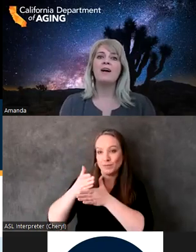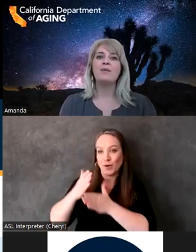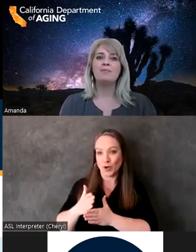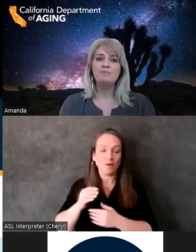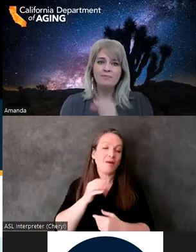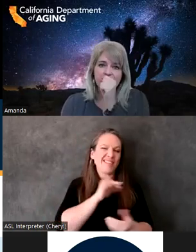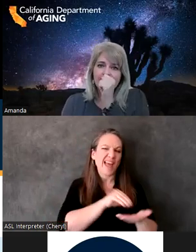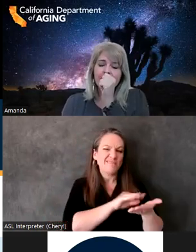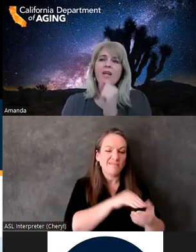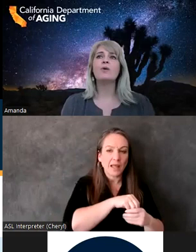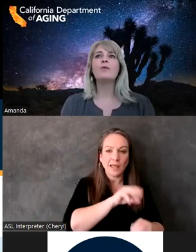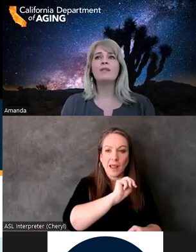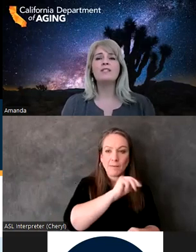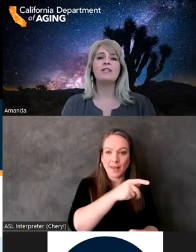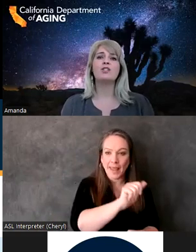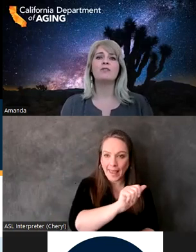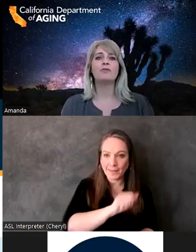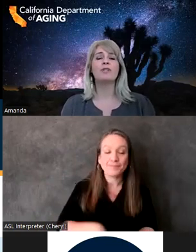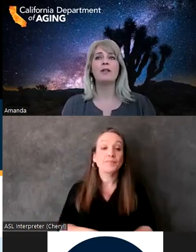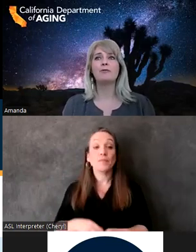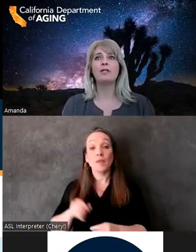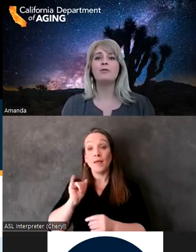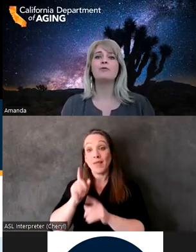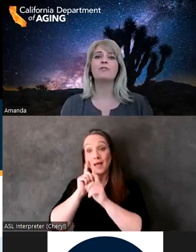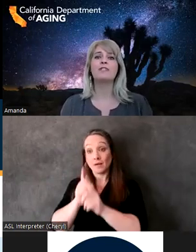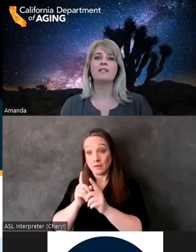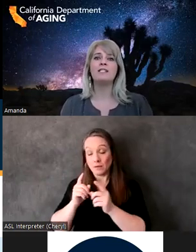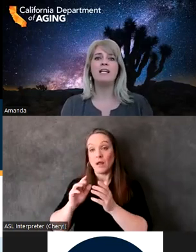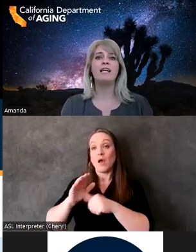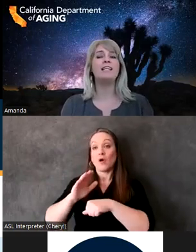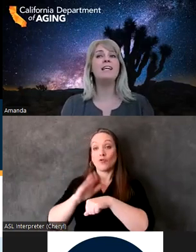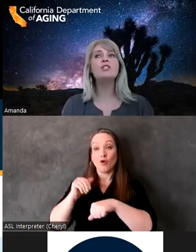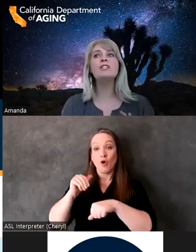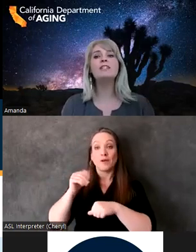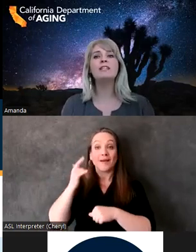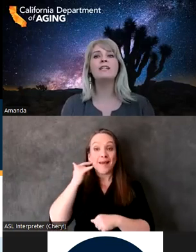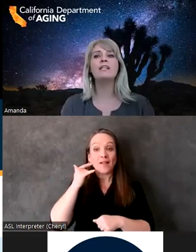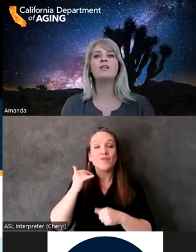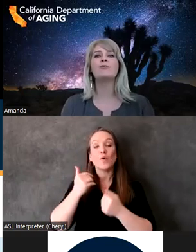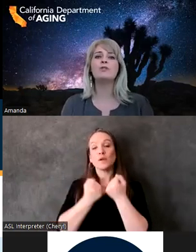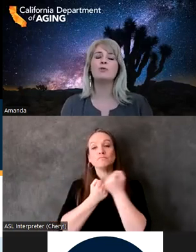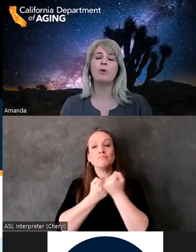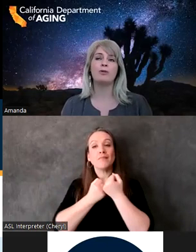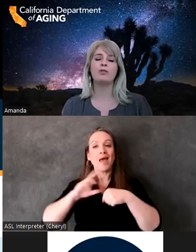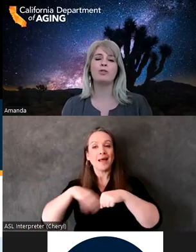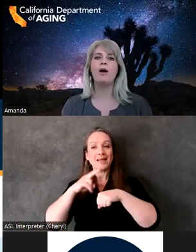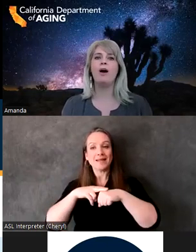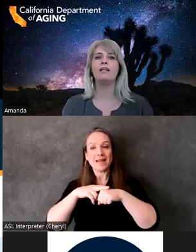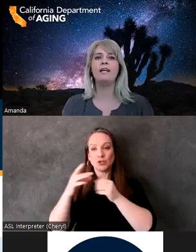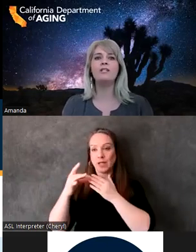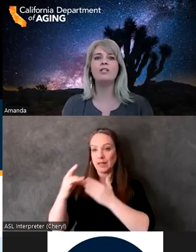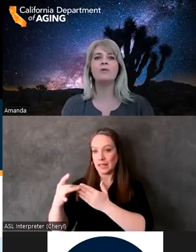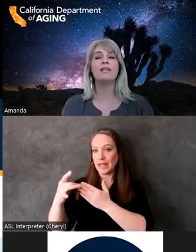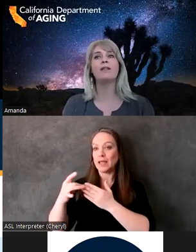And this initiative called for California to facilitate a nation-leading research partnership